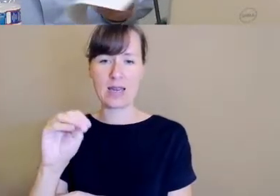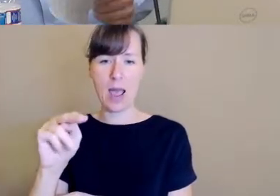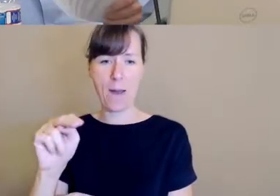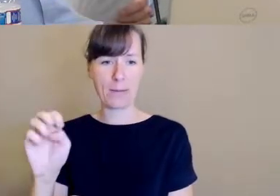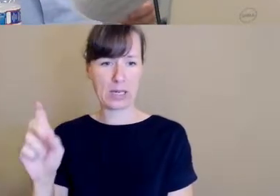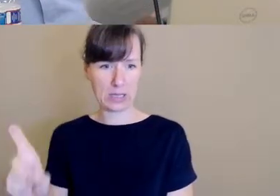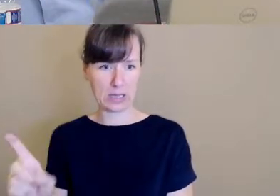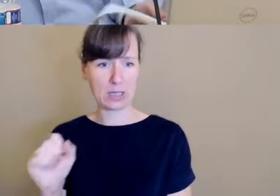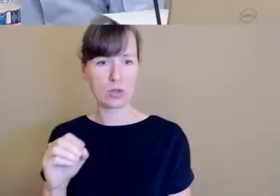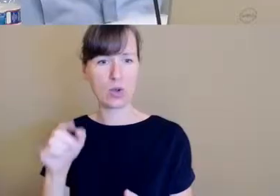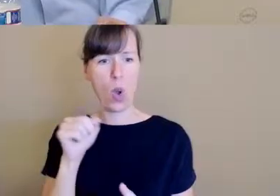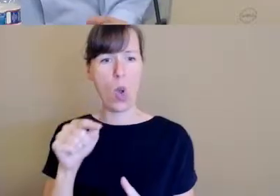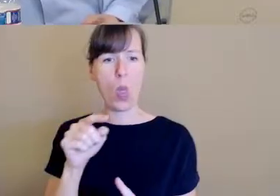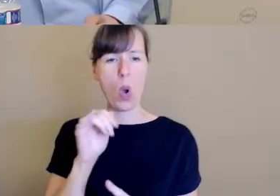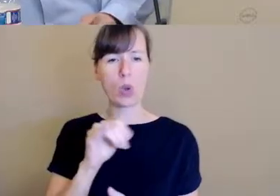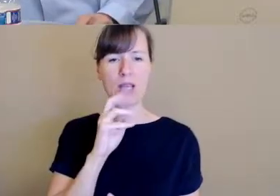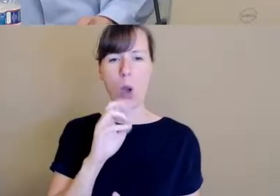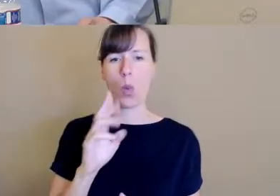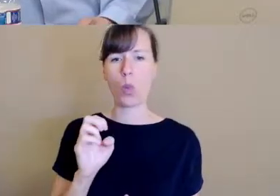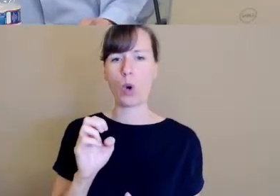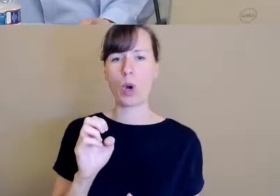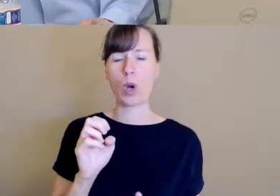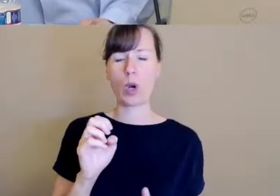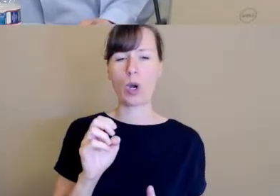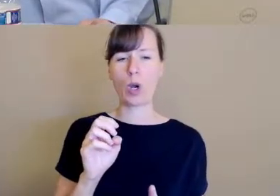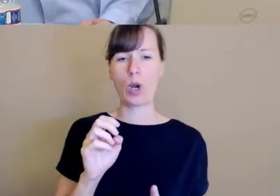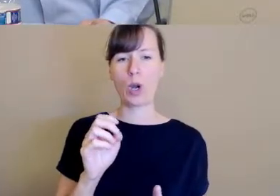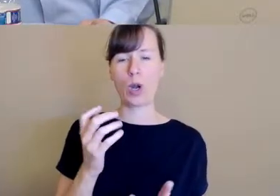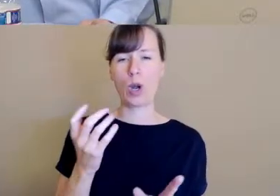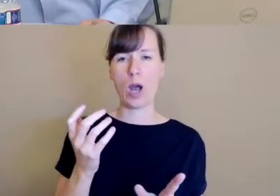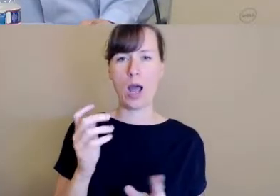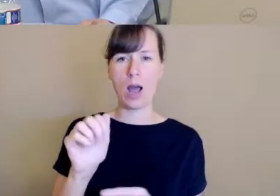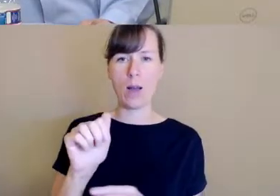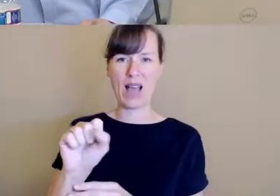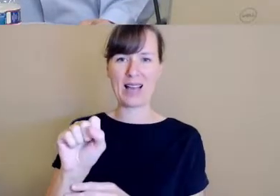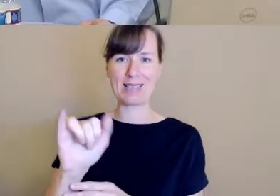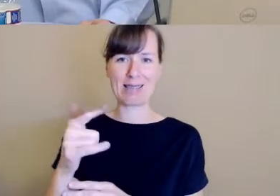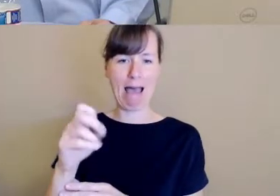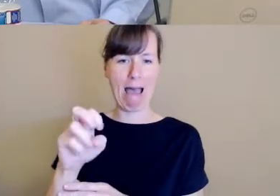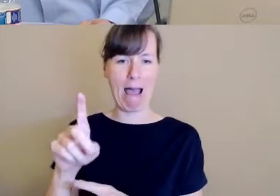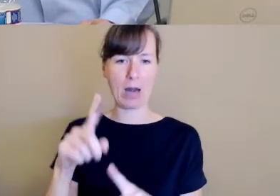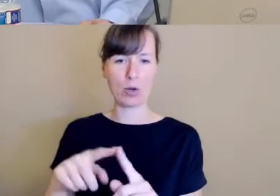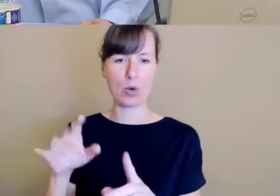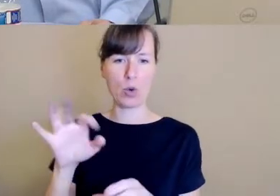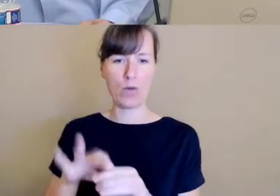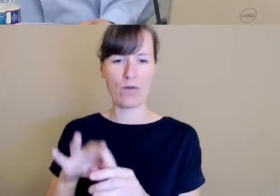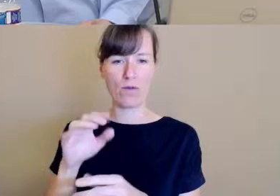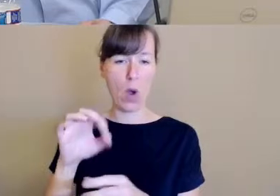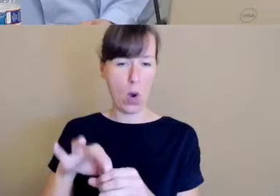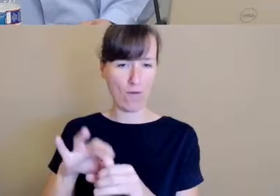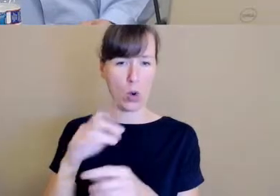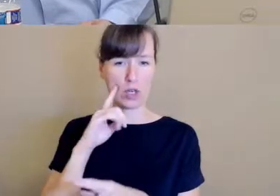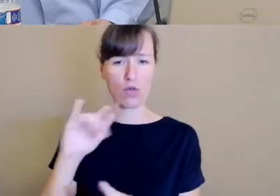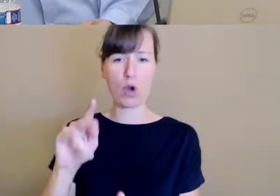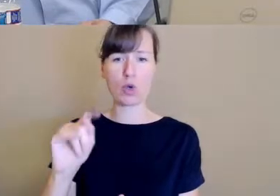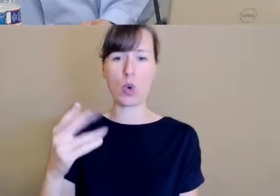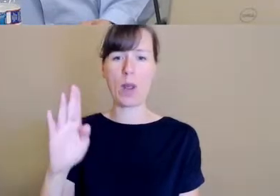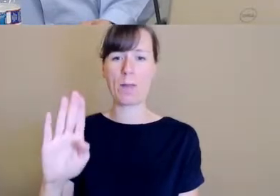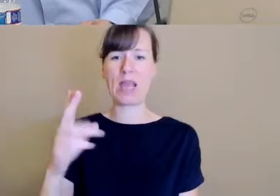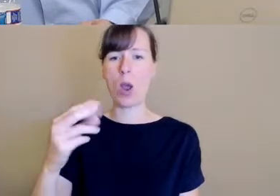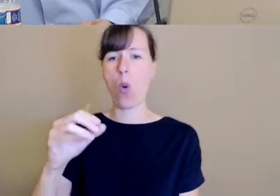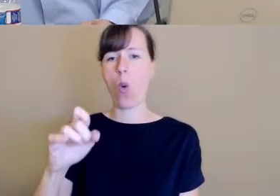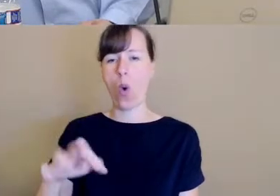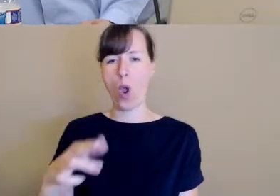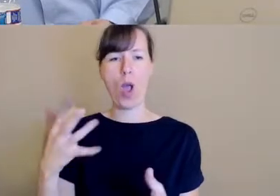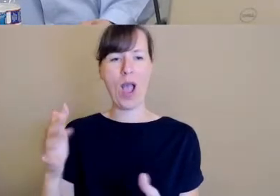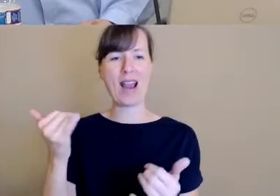your council photos, and a photographer has been identified. And there's a series of events that are coming